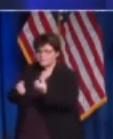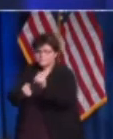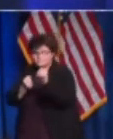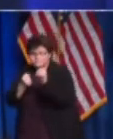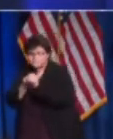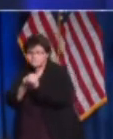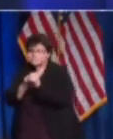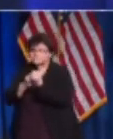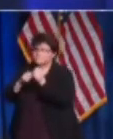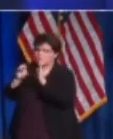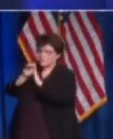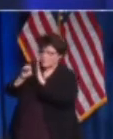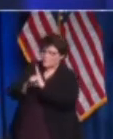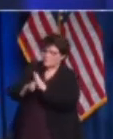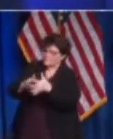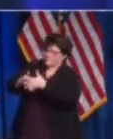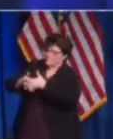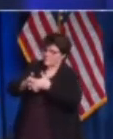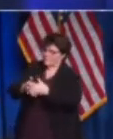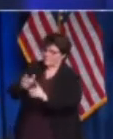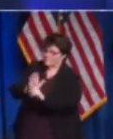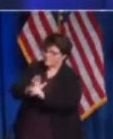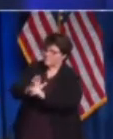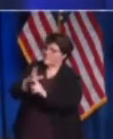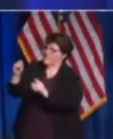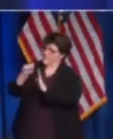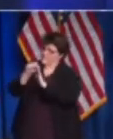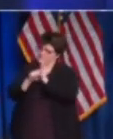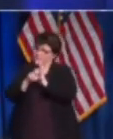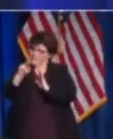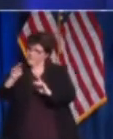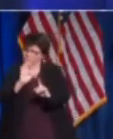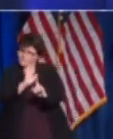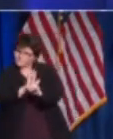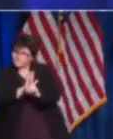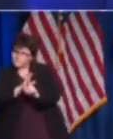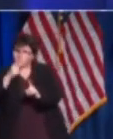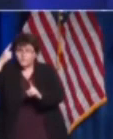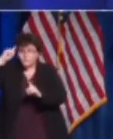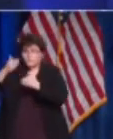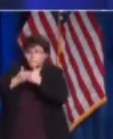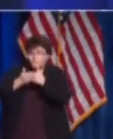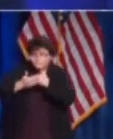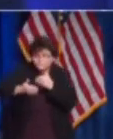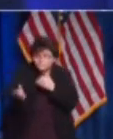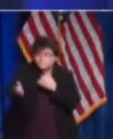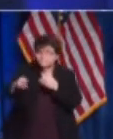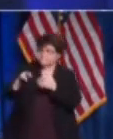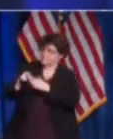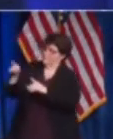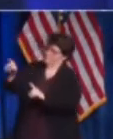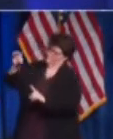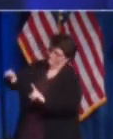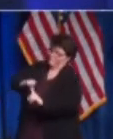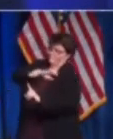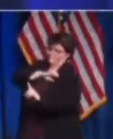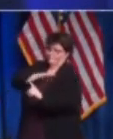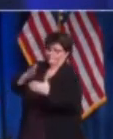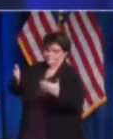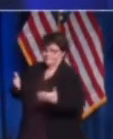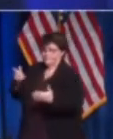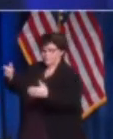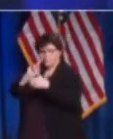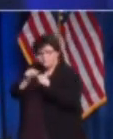United States and the Constitution of the State of Connecticut, so long as you continue a citizen thereof, and that you will faithfully